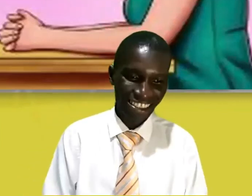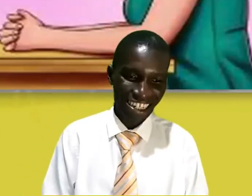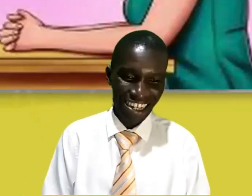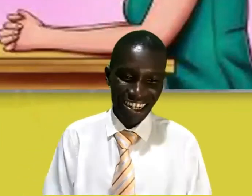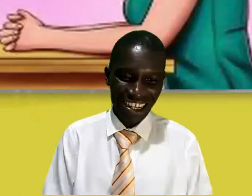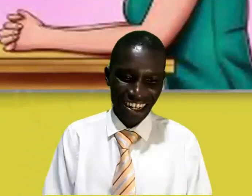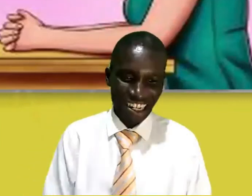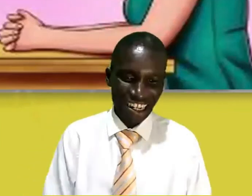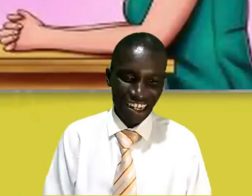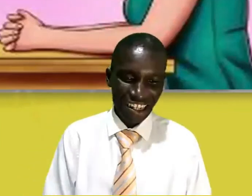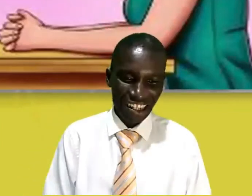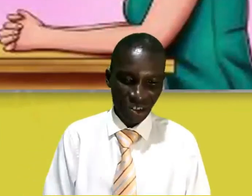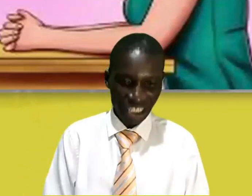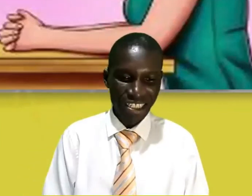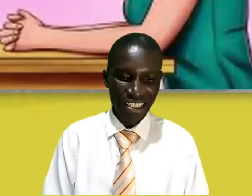expression?